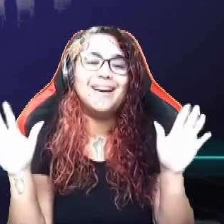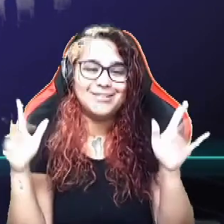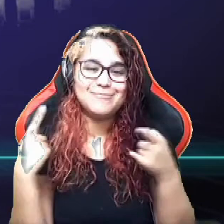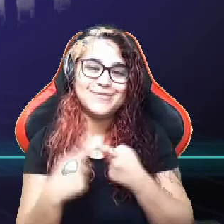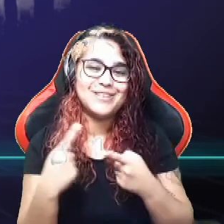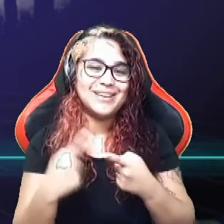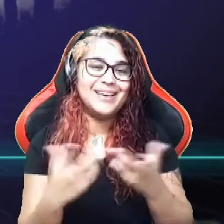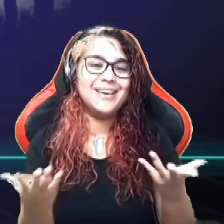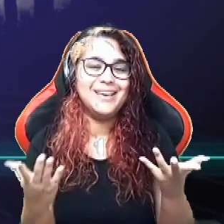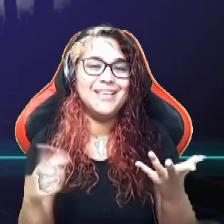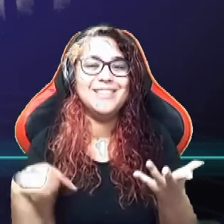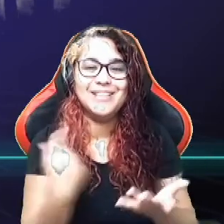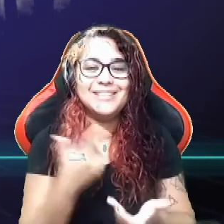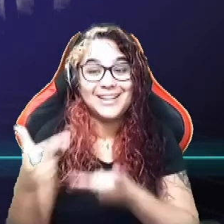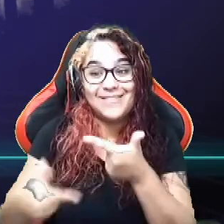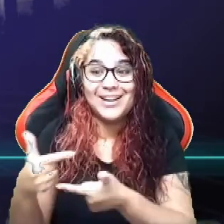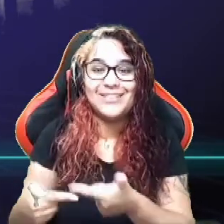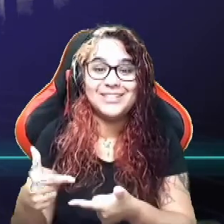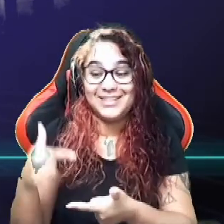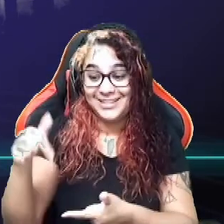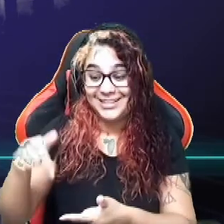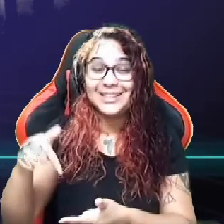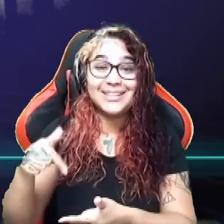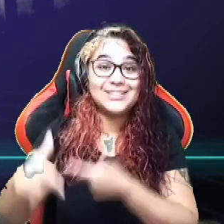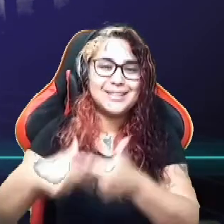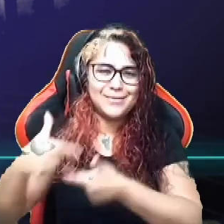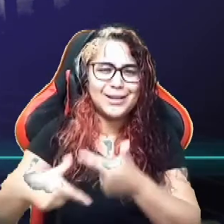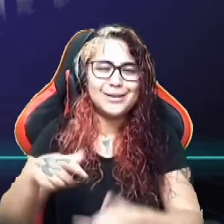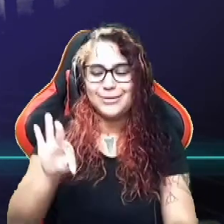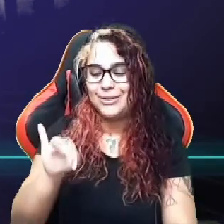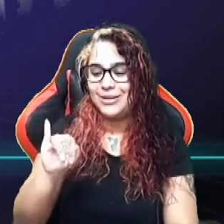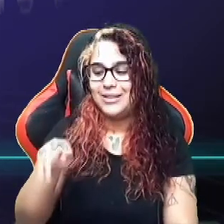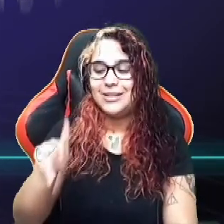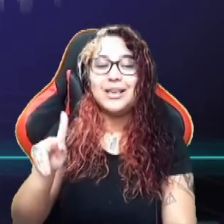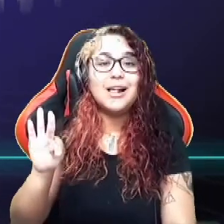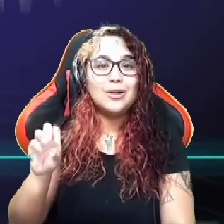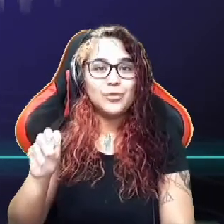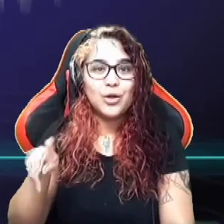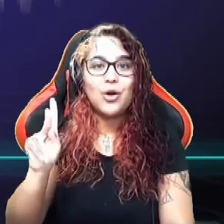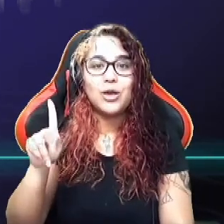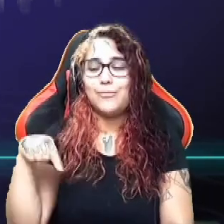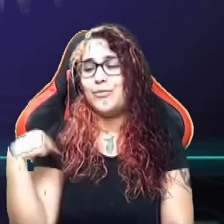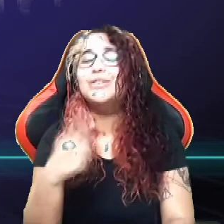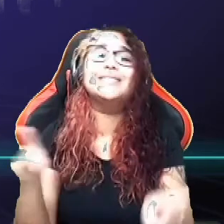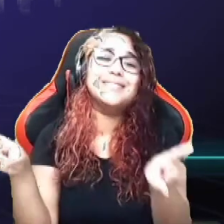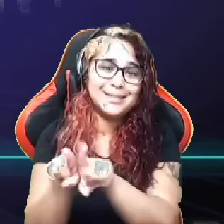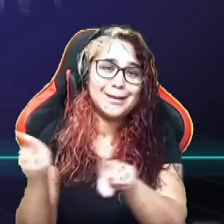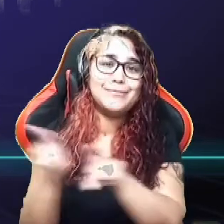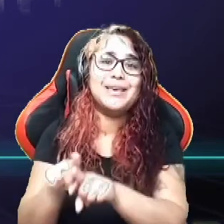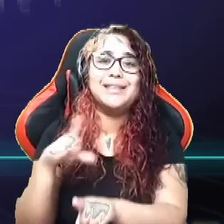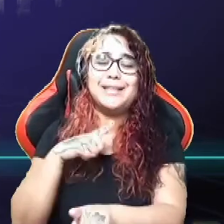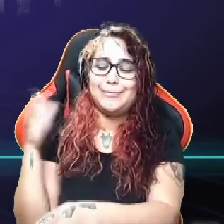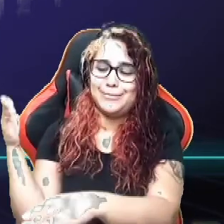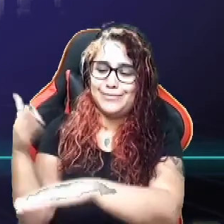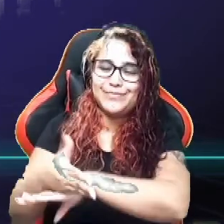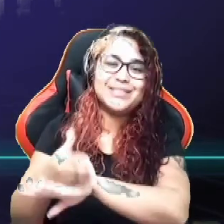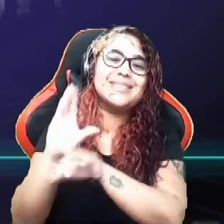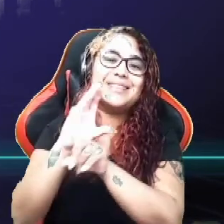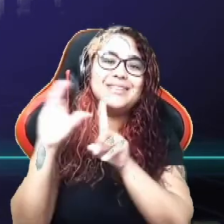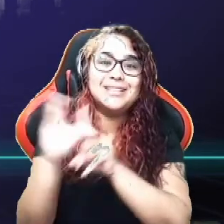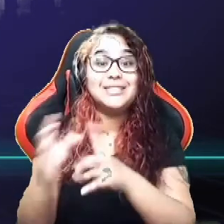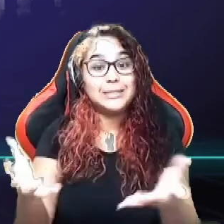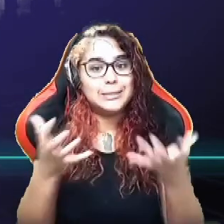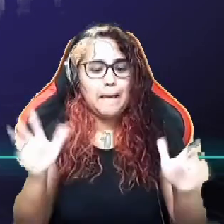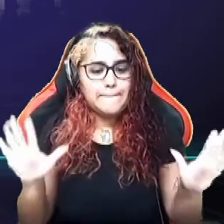I think this is quite clear. I mean, we're also a part of the community. So we want our community to